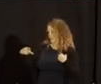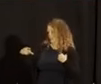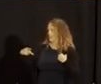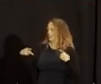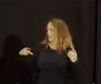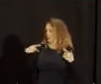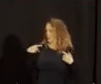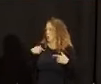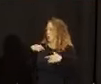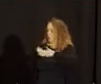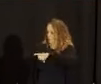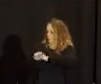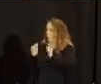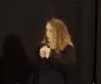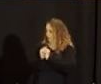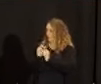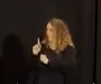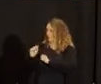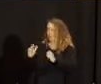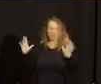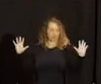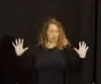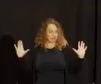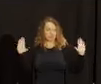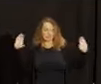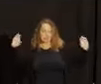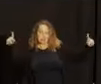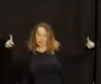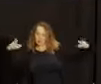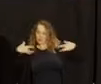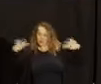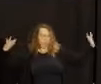I was born with a disability. Yeah, for my steeps.